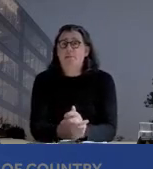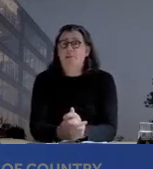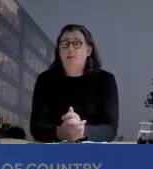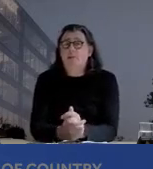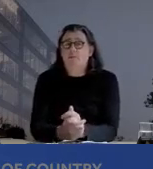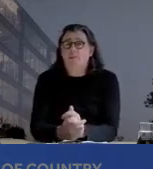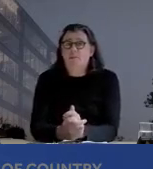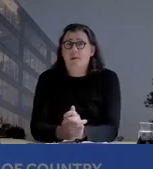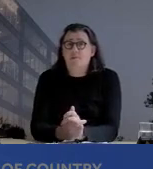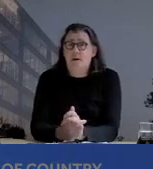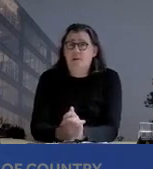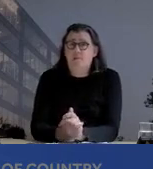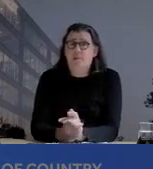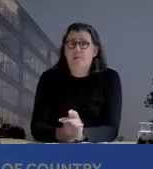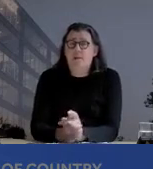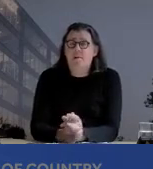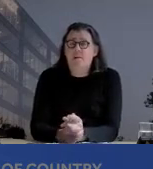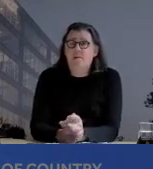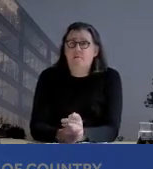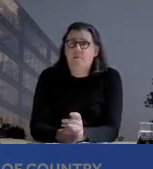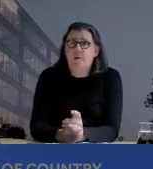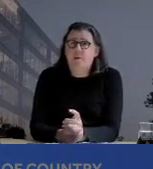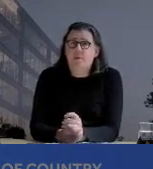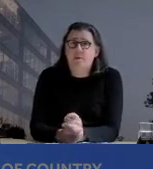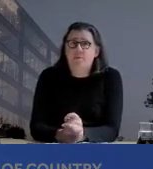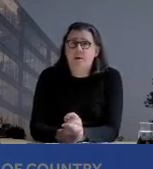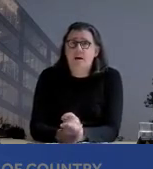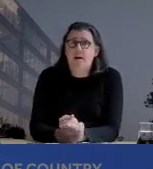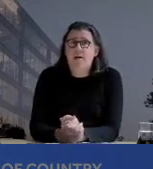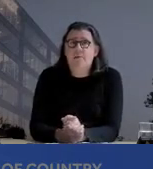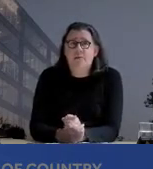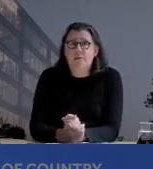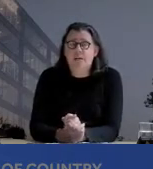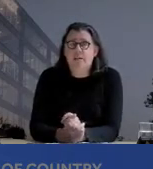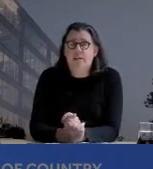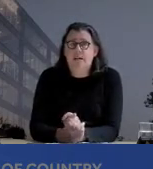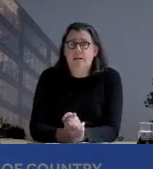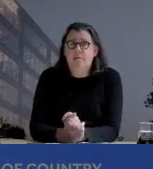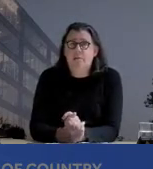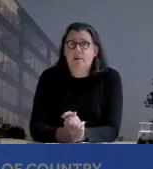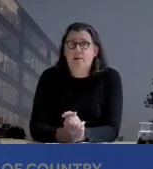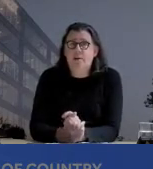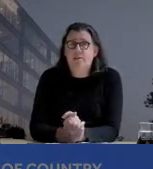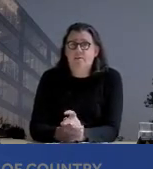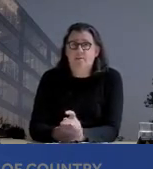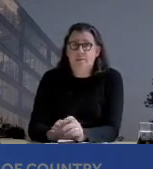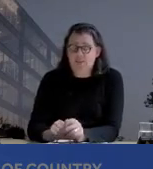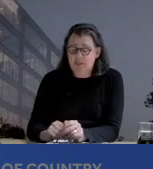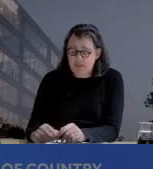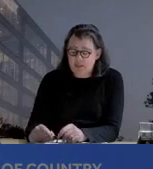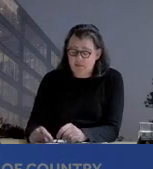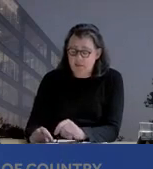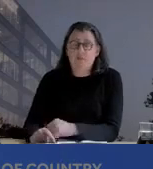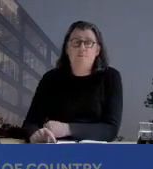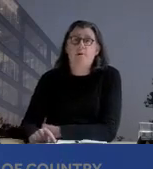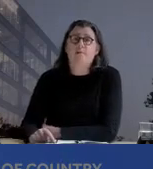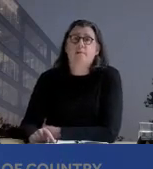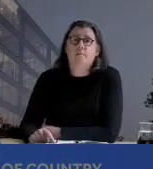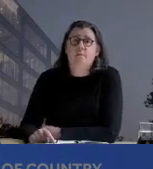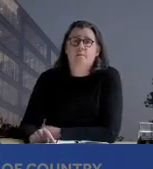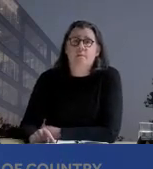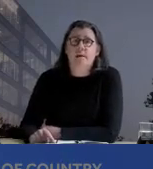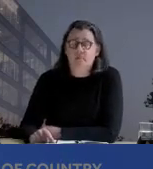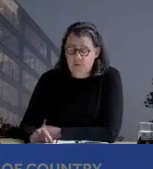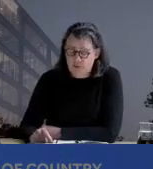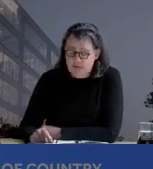architecture studio, Fitzpatrick Partners is really proud of where we are, and we understand that the land that we're working on has never been ceded, and always was